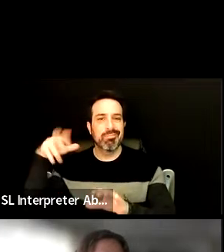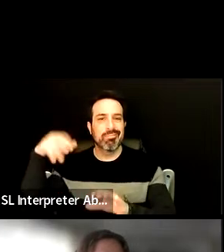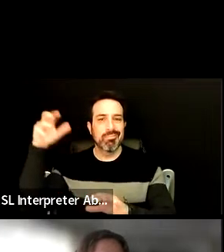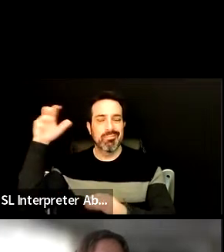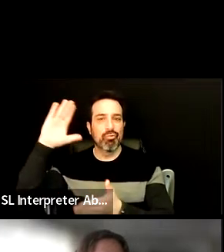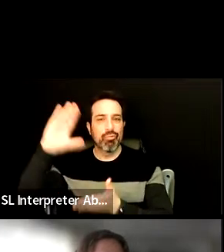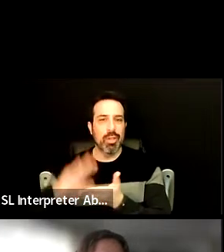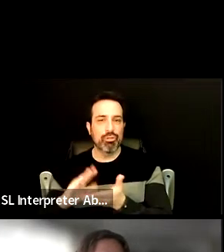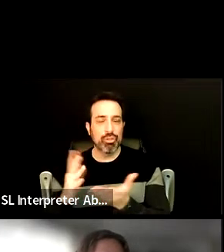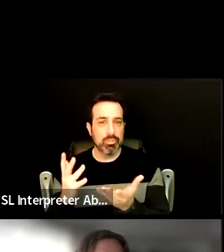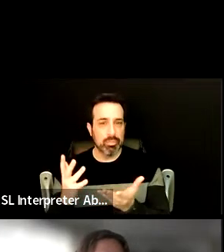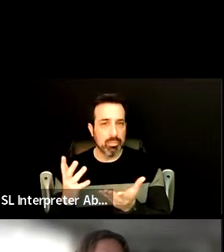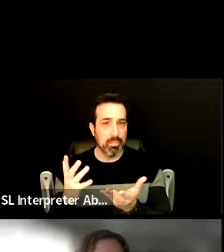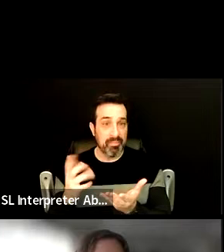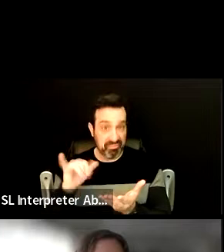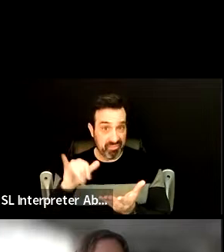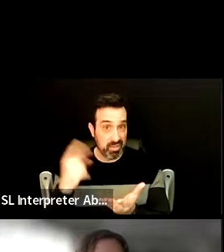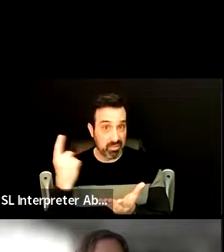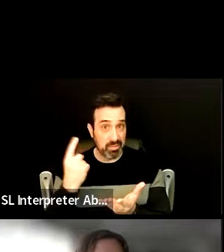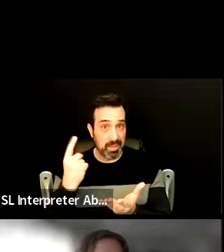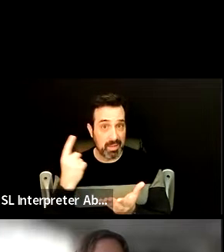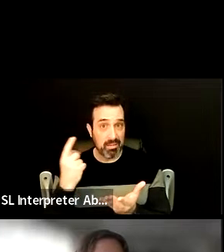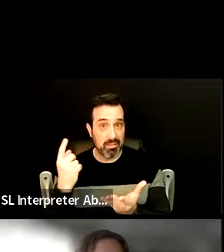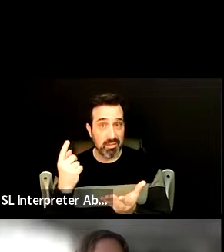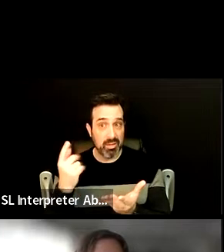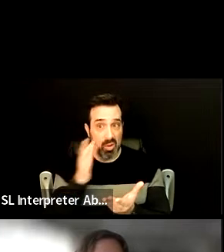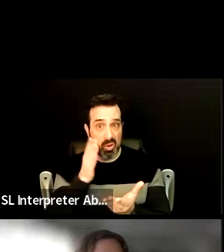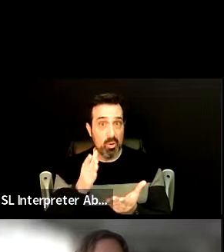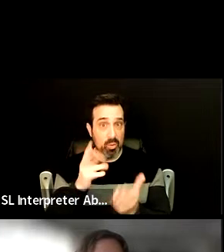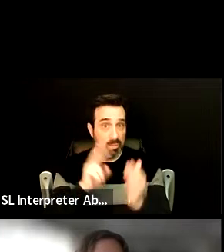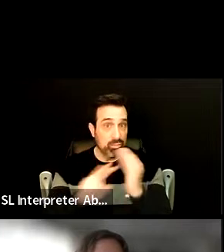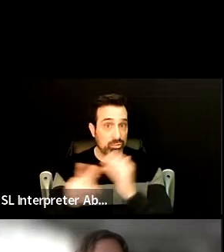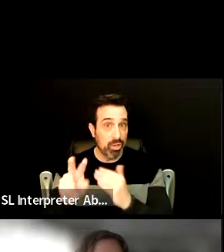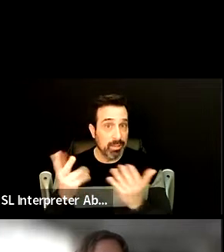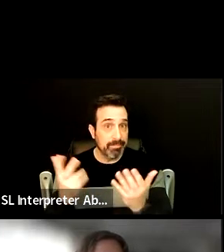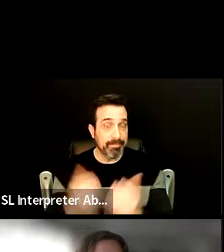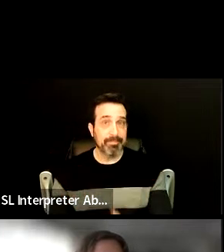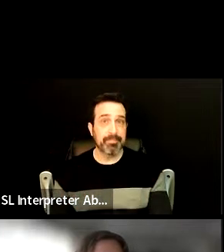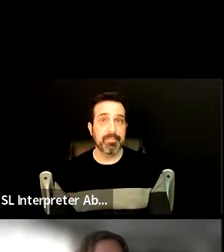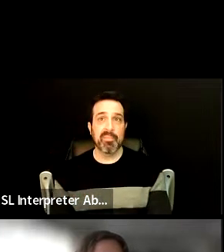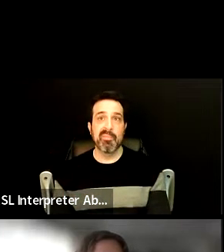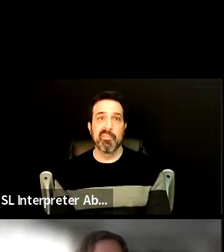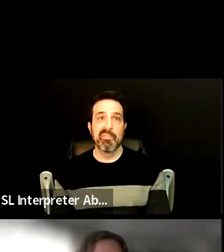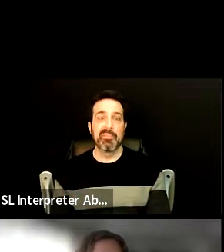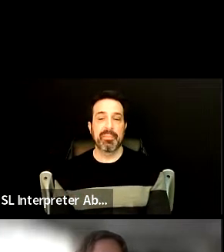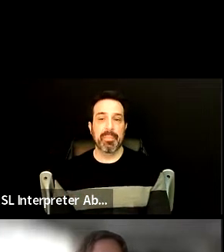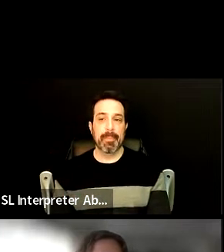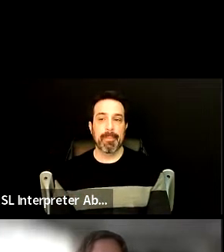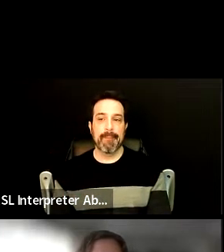reductions? Is that something that will be projected?